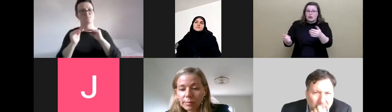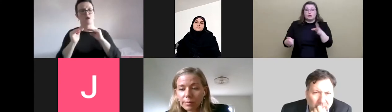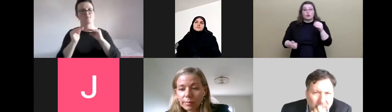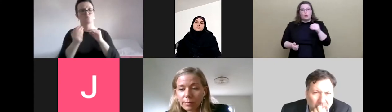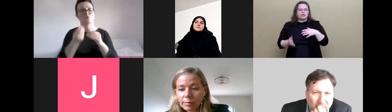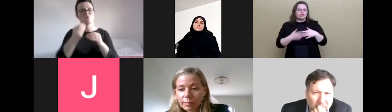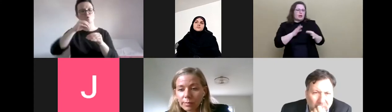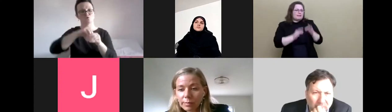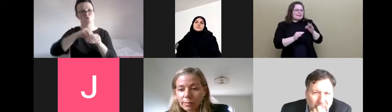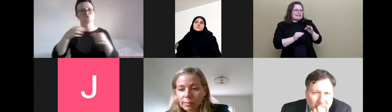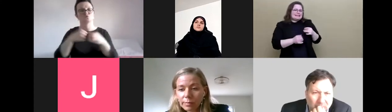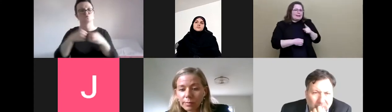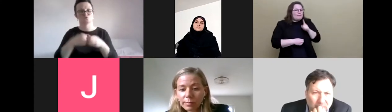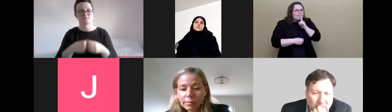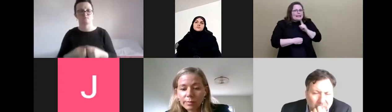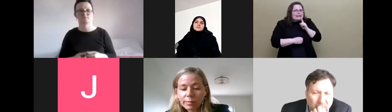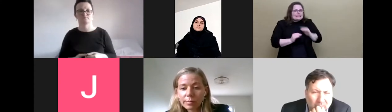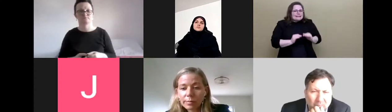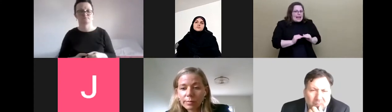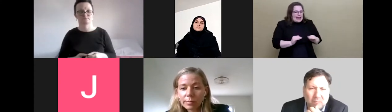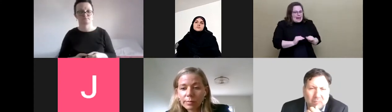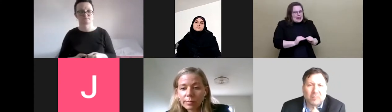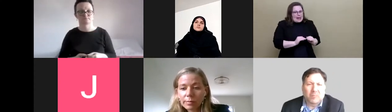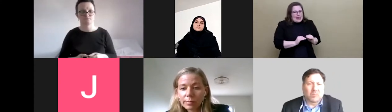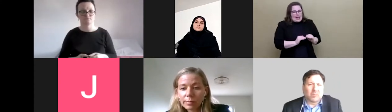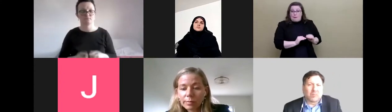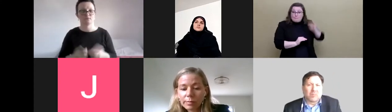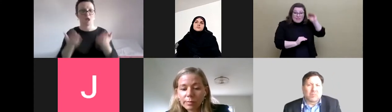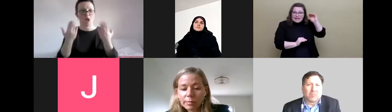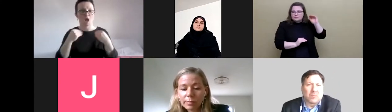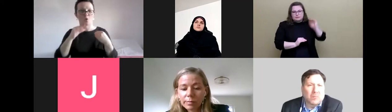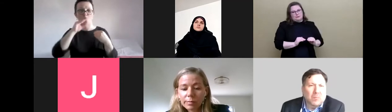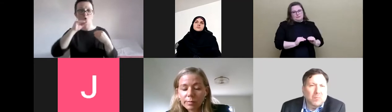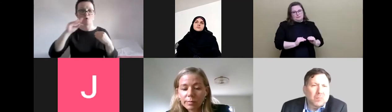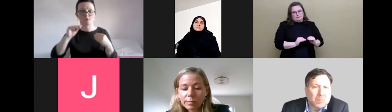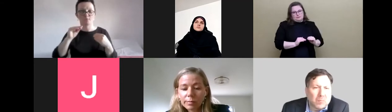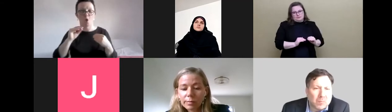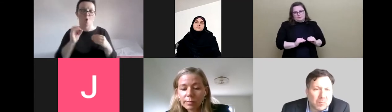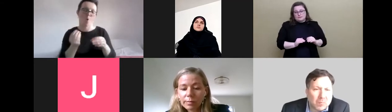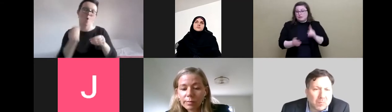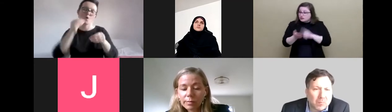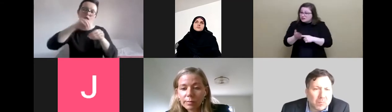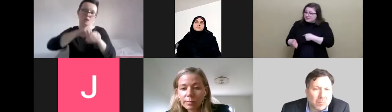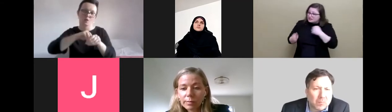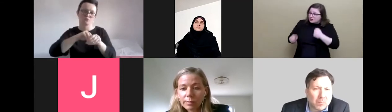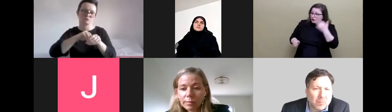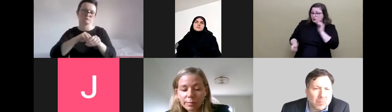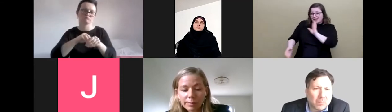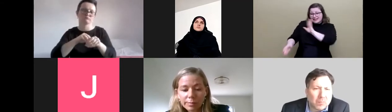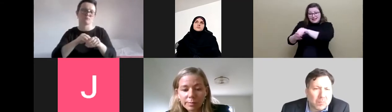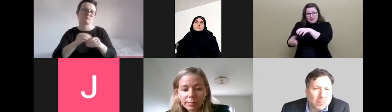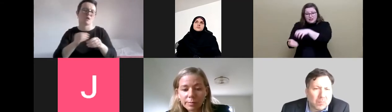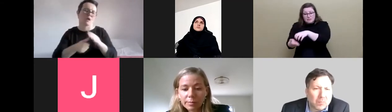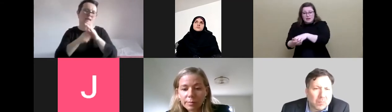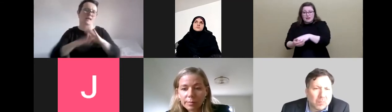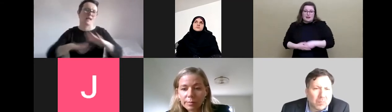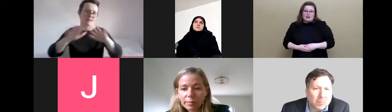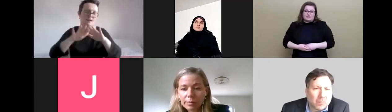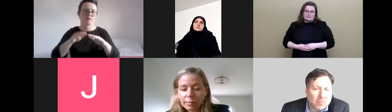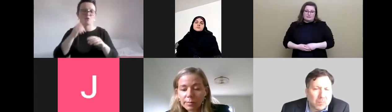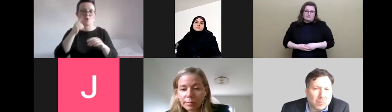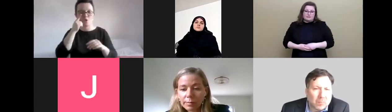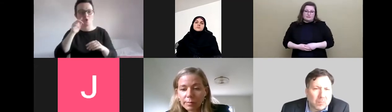in order to enable us to equally participate in the society. When it comes to inclusion